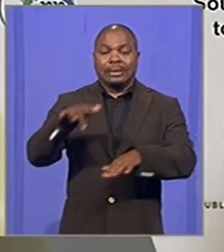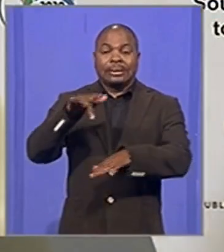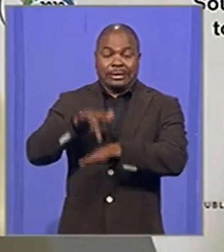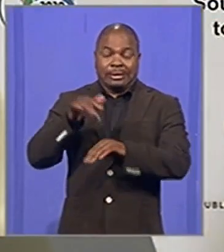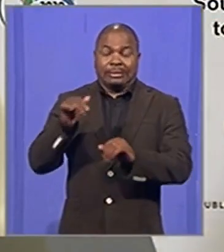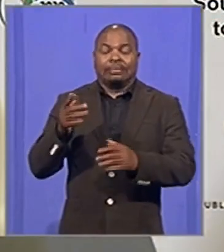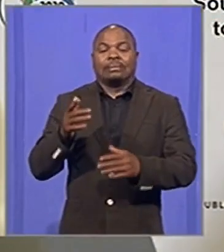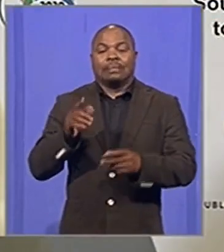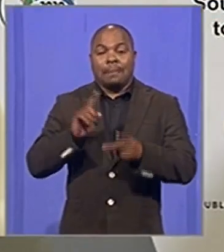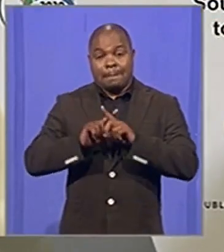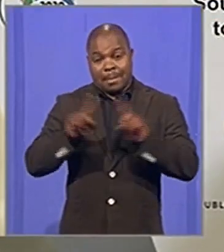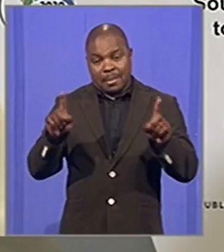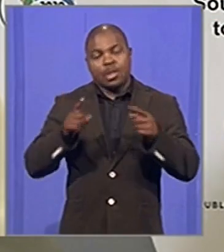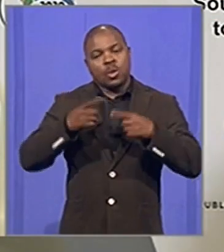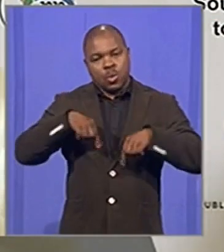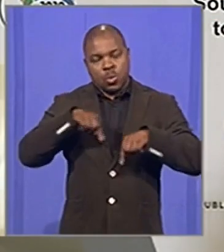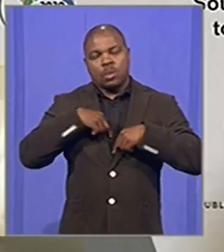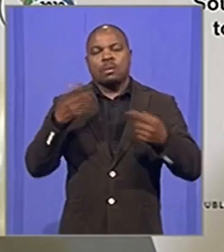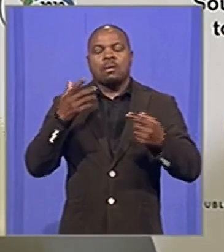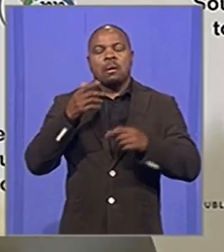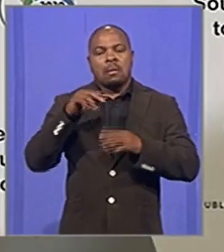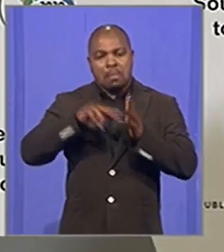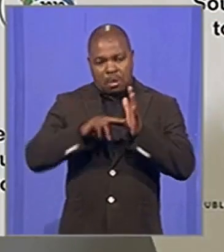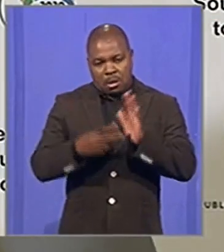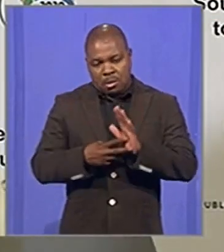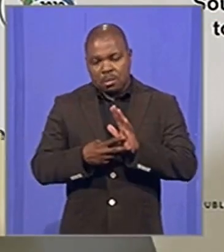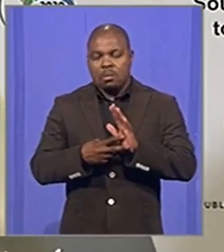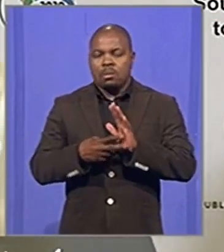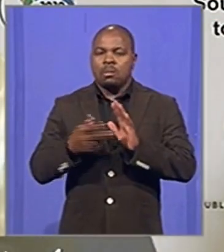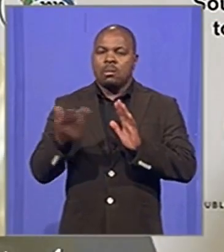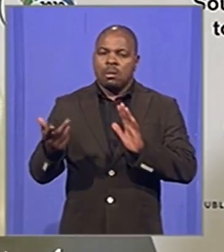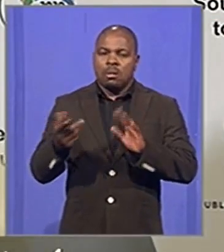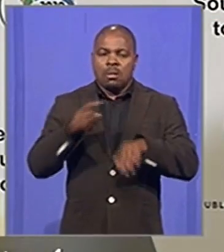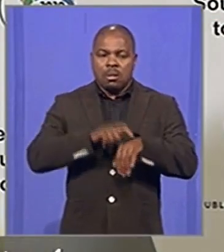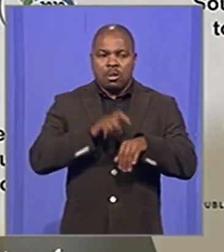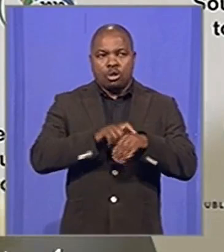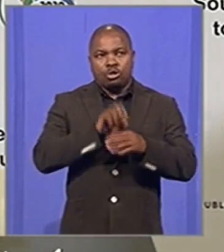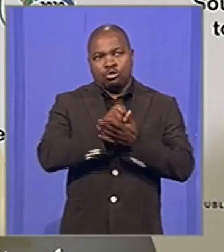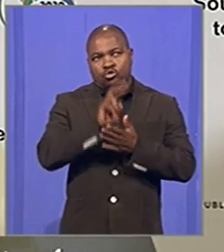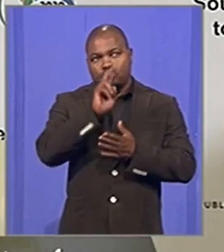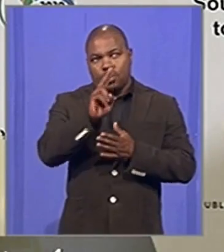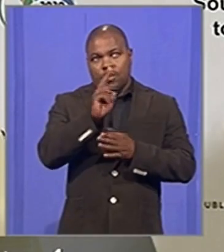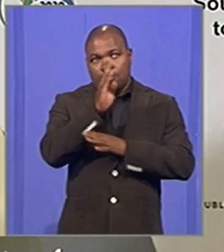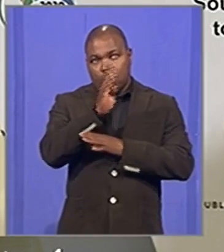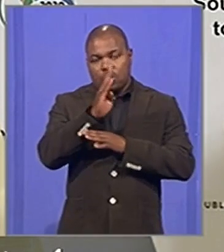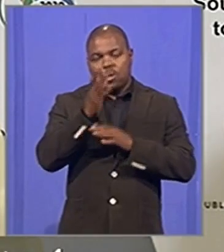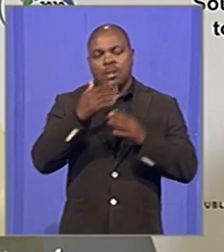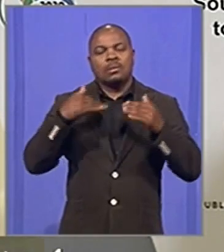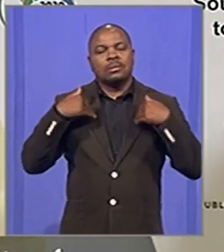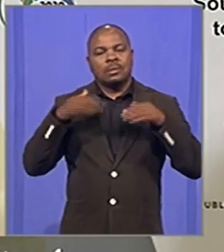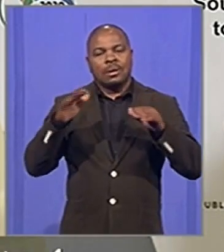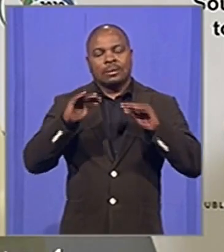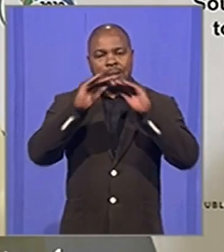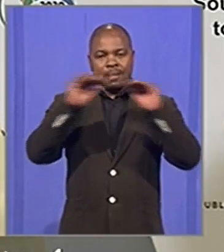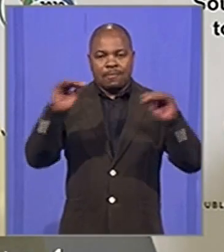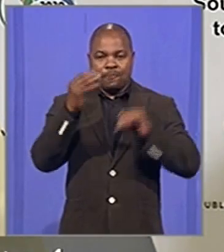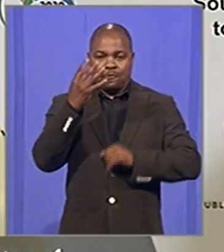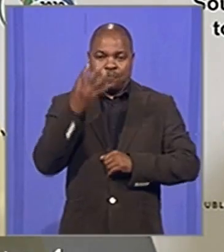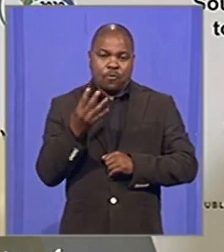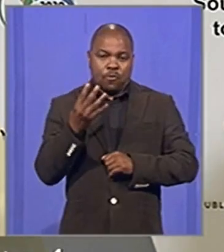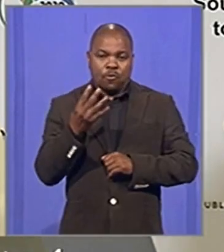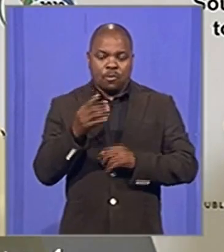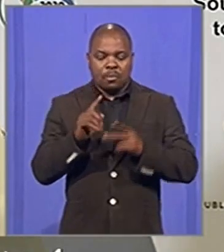but in terms of plans, we've now from 12 o'clock we'll move to stage 4. And then when you really